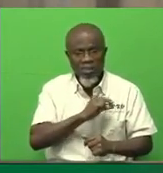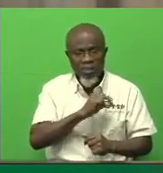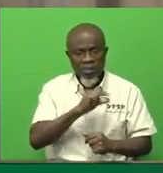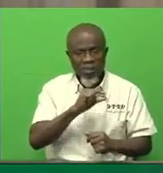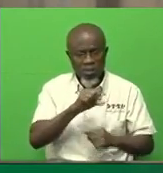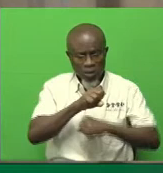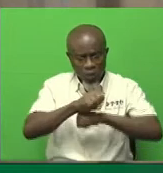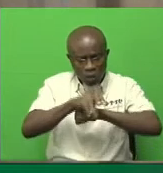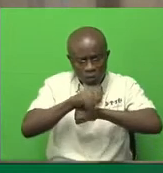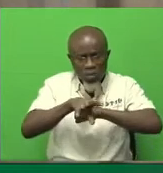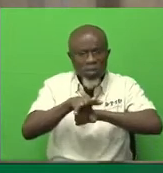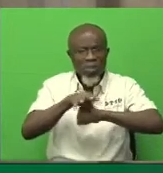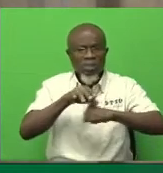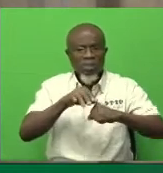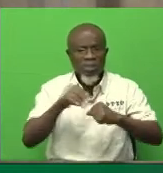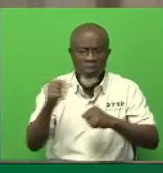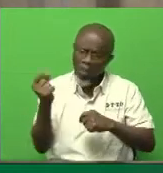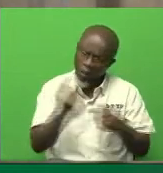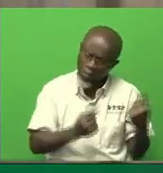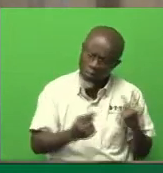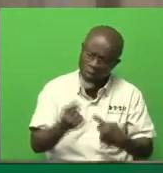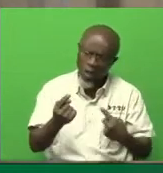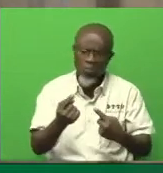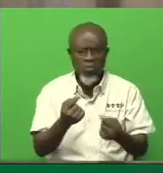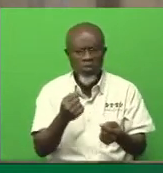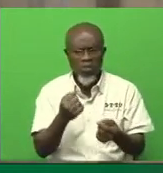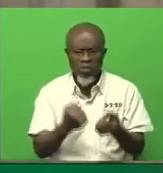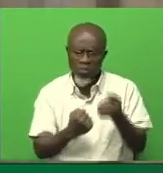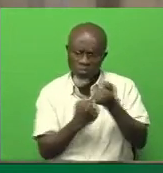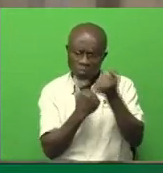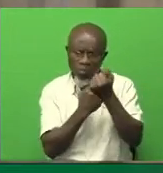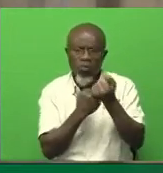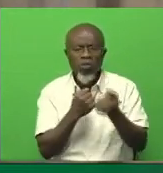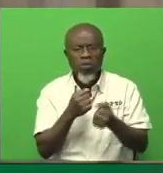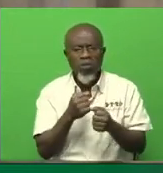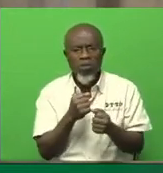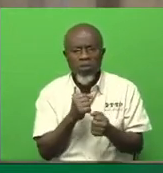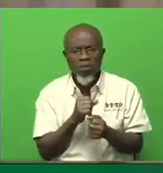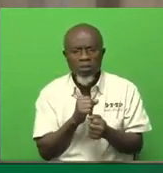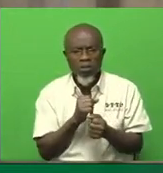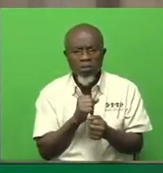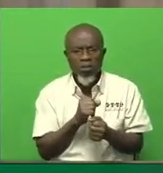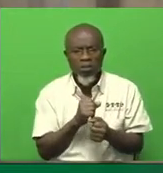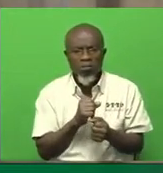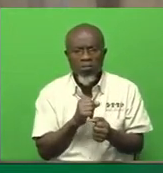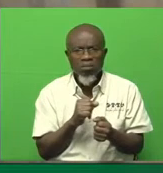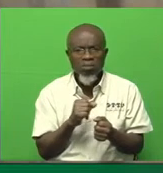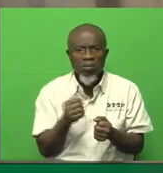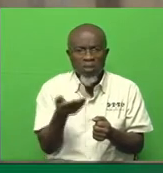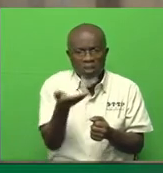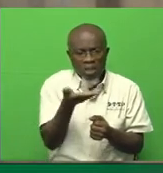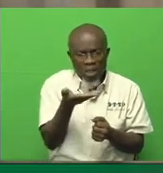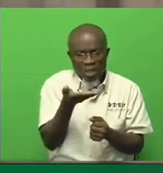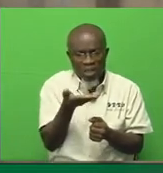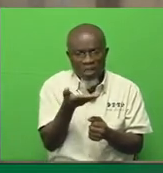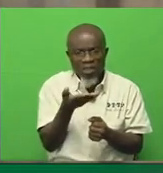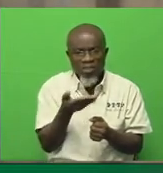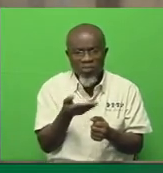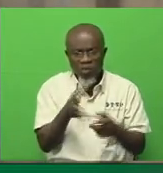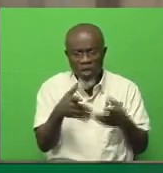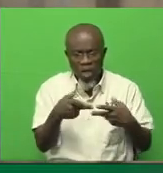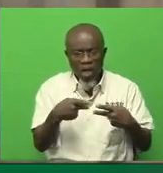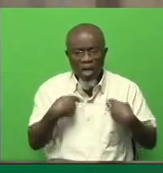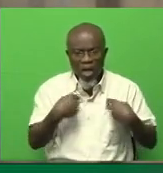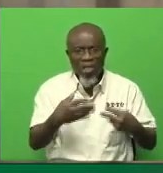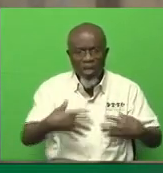educational behavioral and clinical psychologists within the school system to ensure that you had a space where